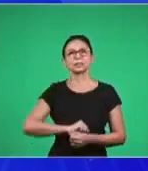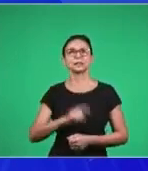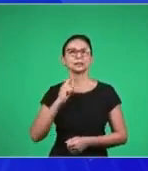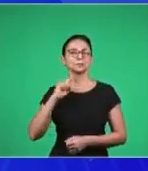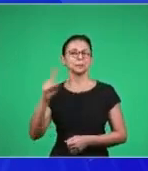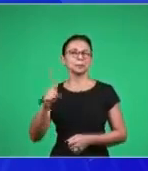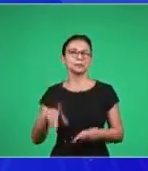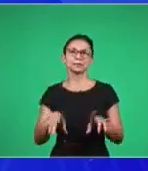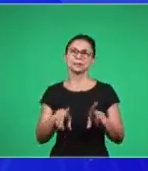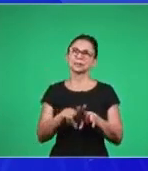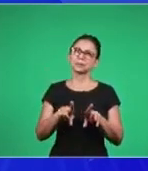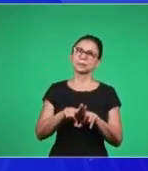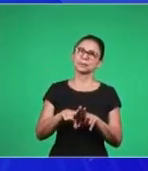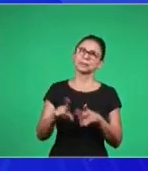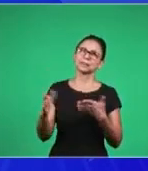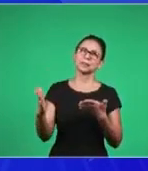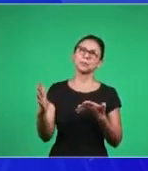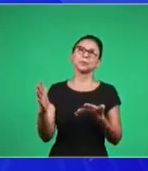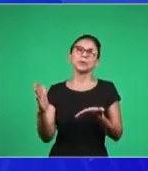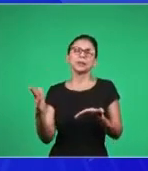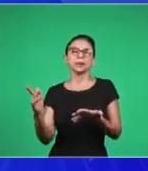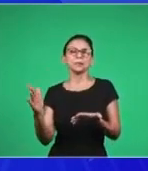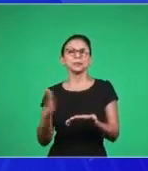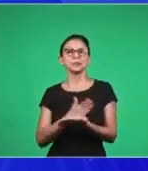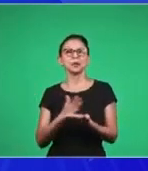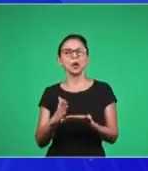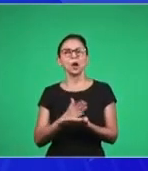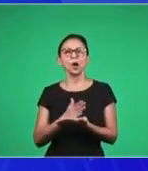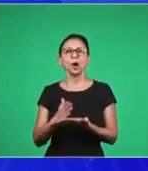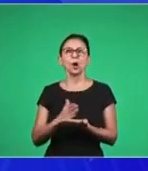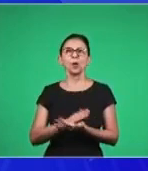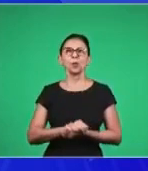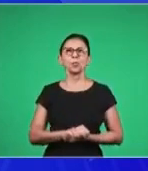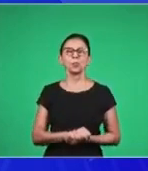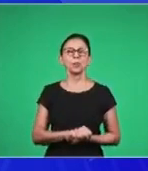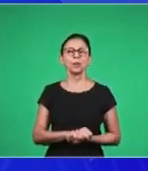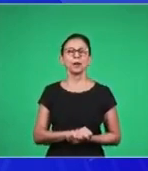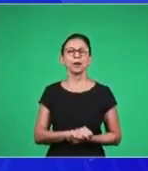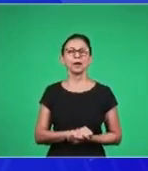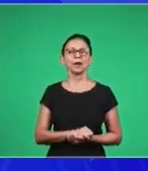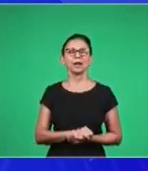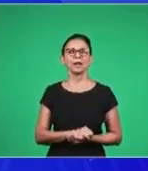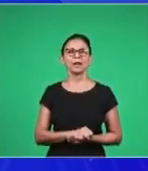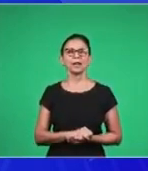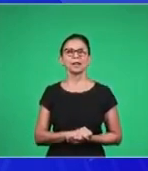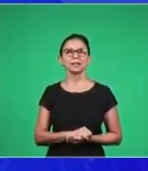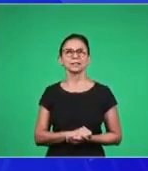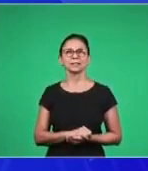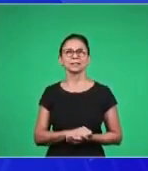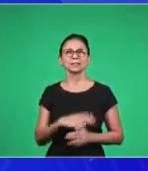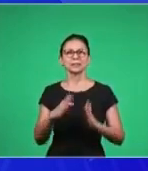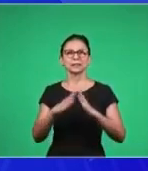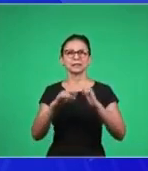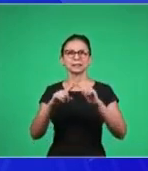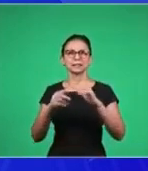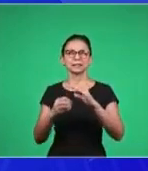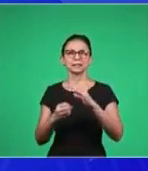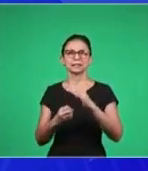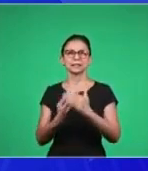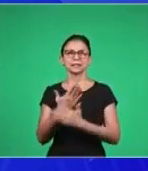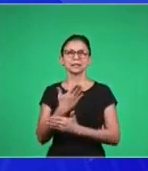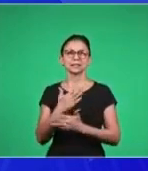well. There was also various other consecrations and anniversaries for the